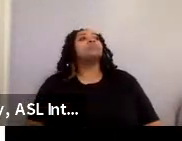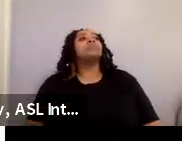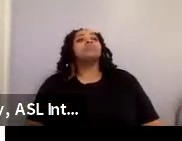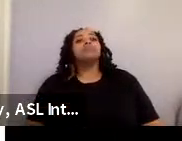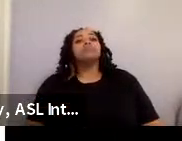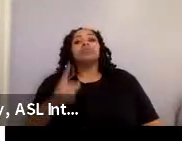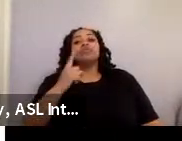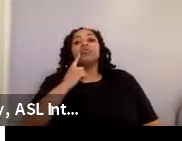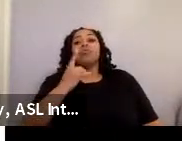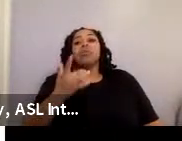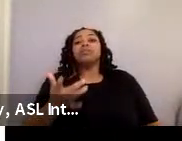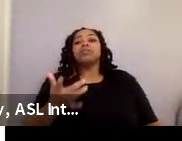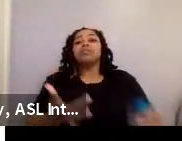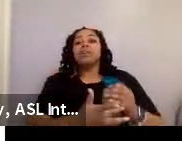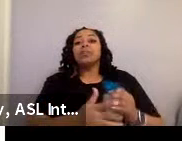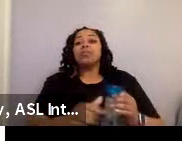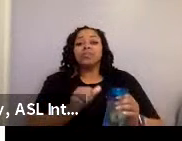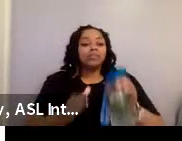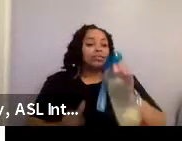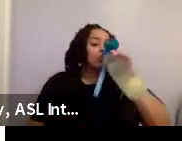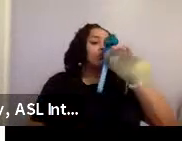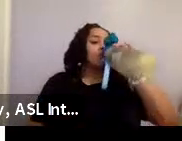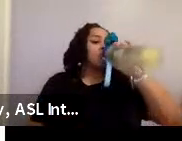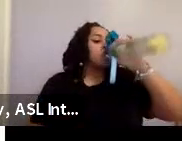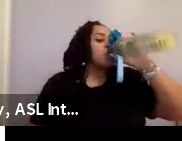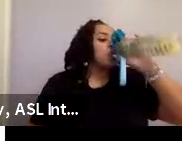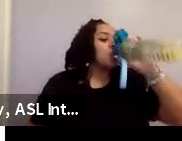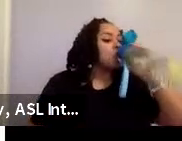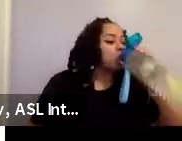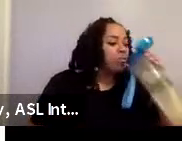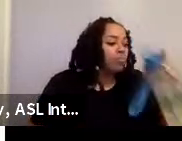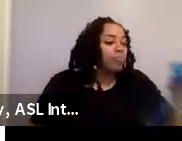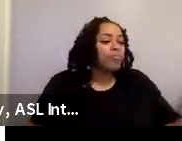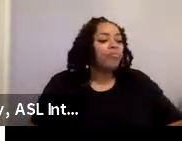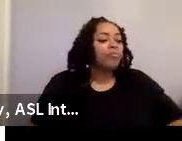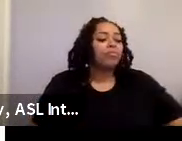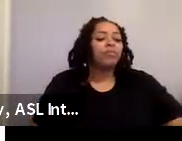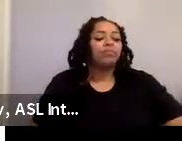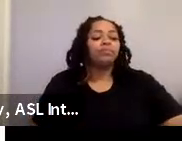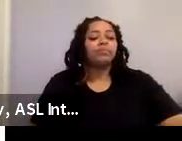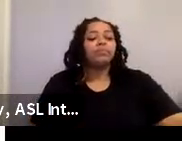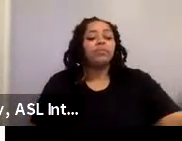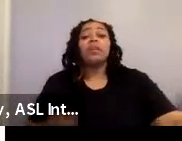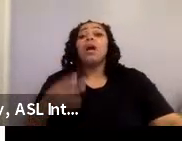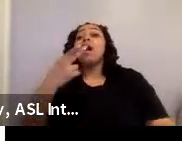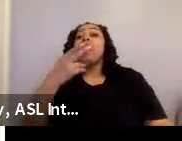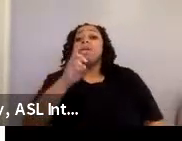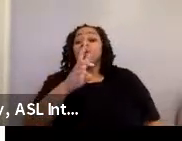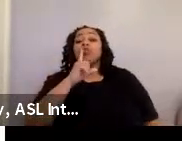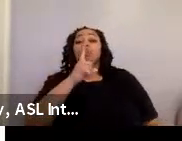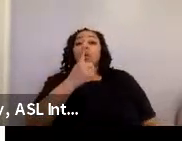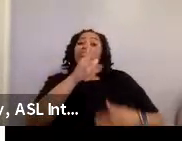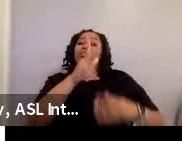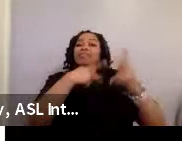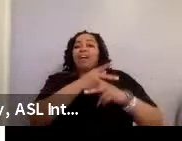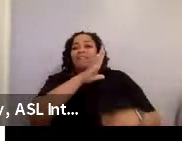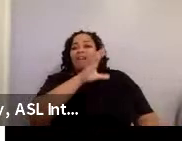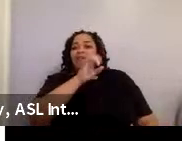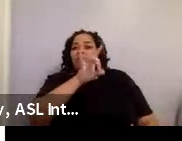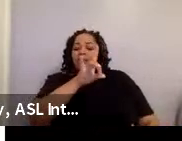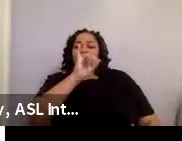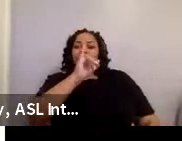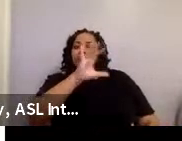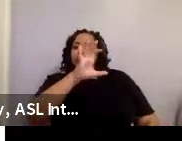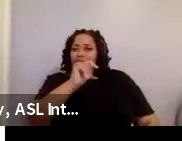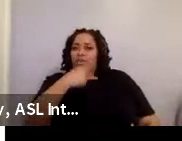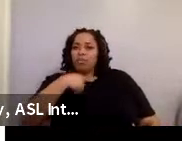assistance inbox. Hardware is one type of 508 ICT that we can physically interact with.